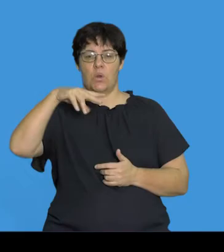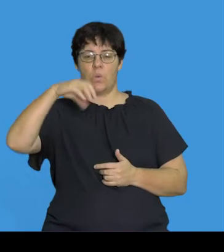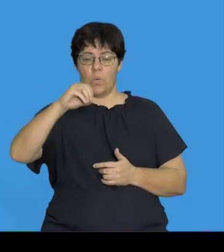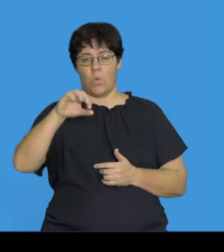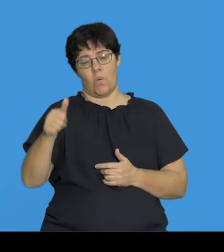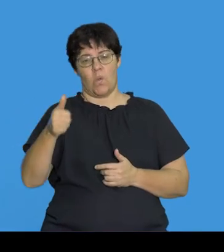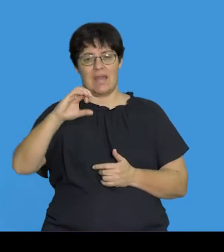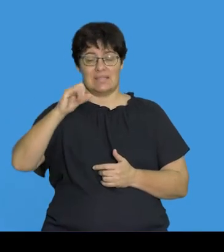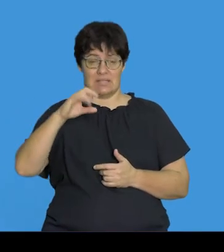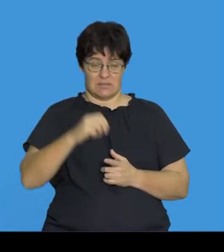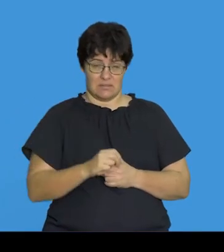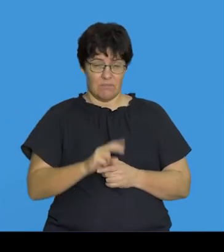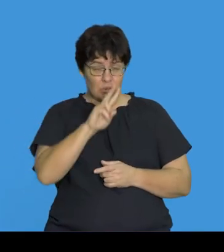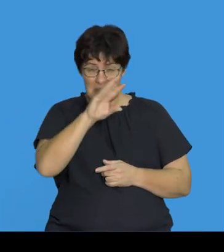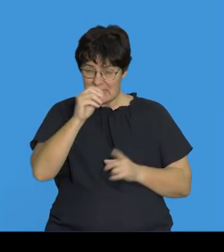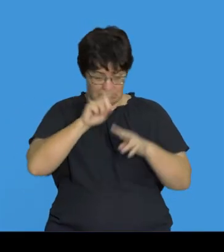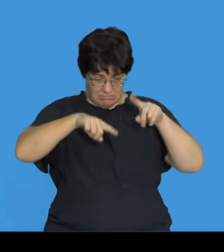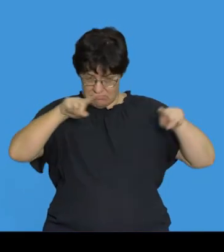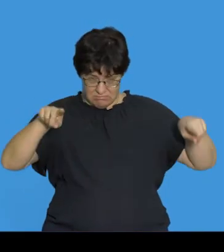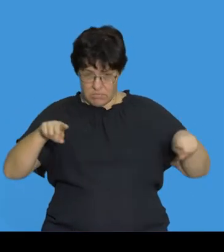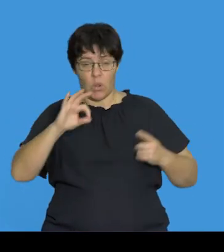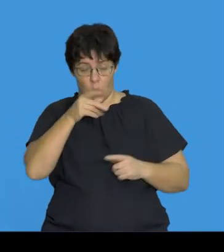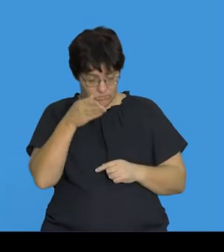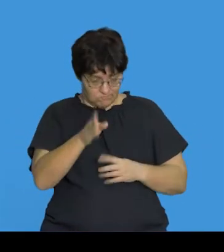have. There are 20 different amino acids, all of which are